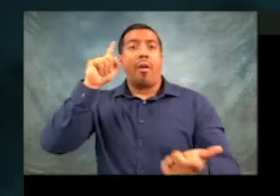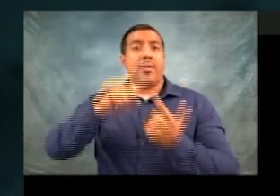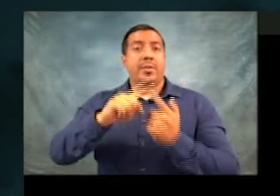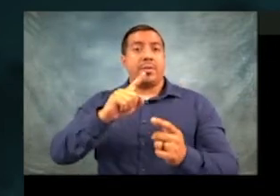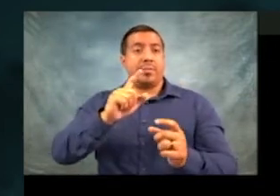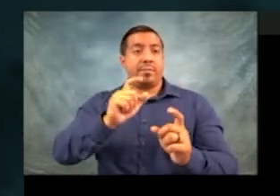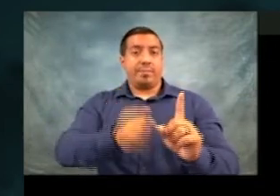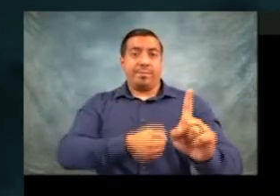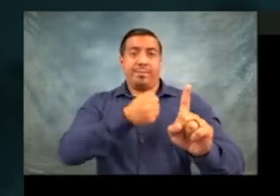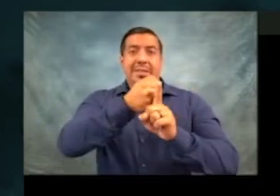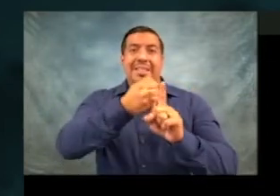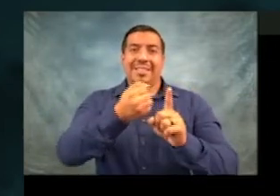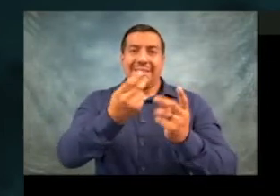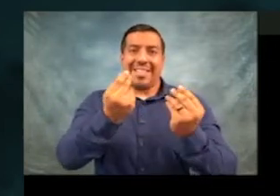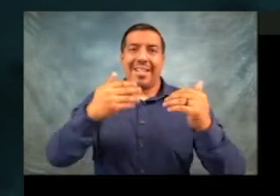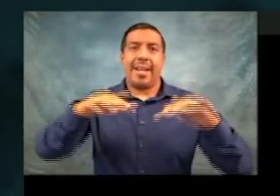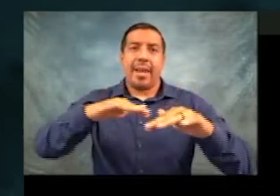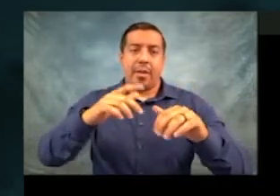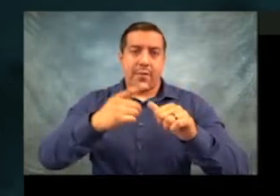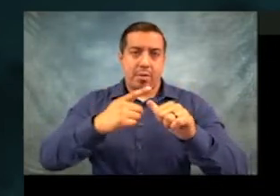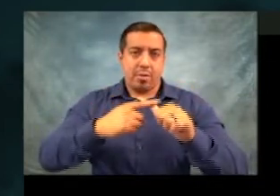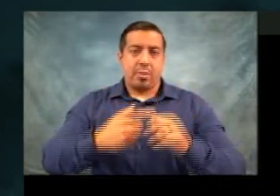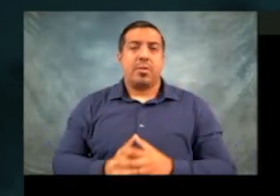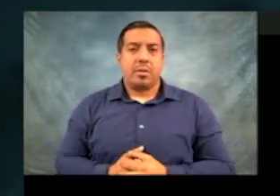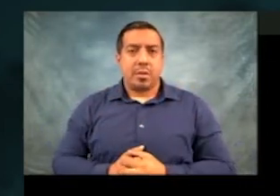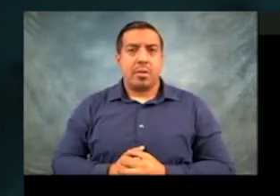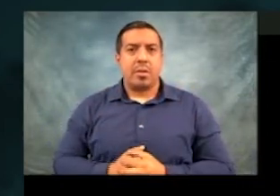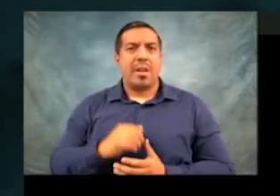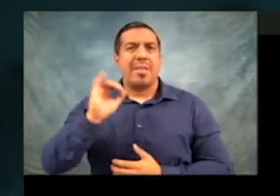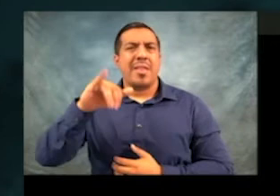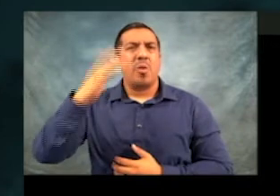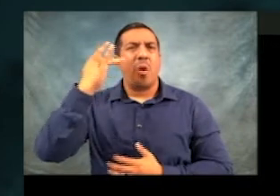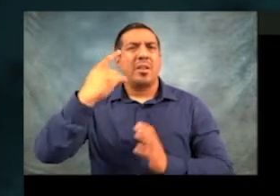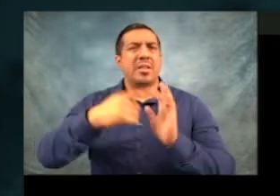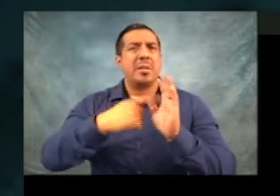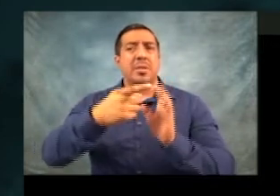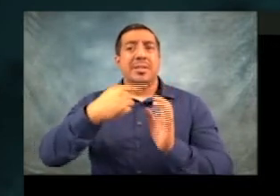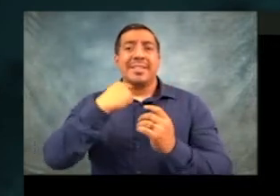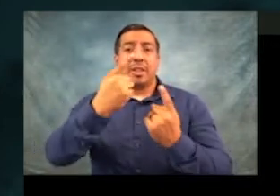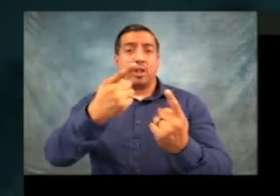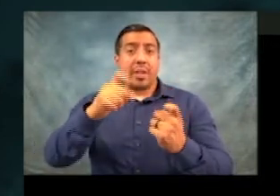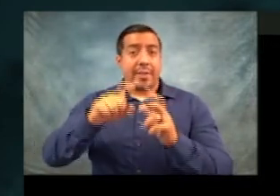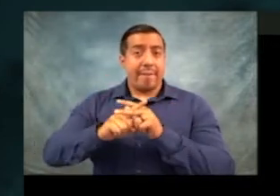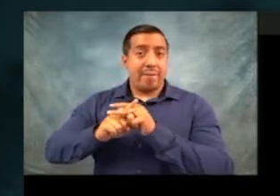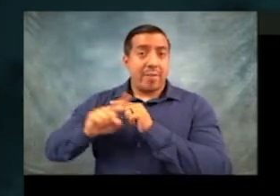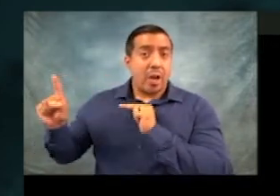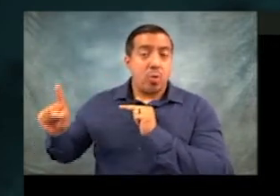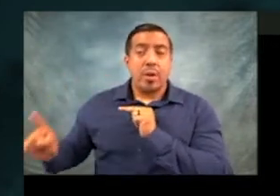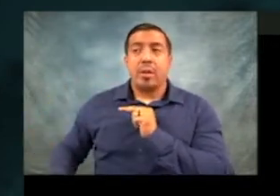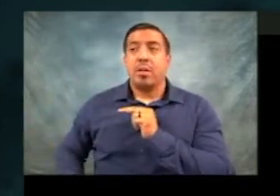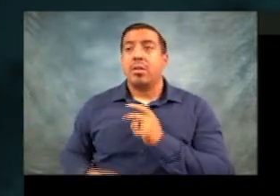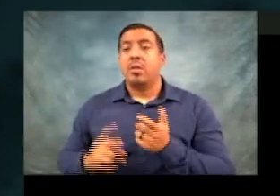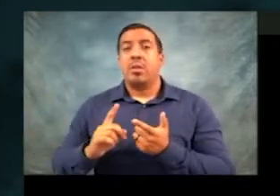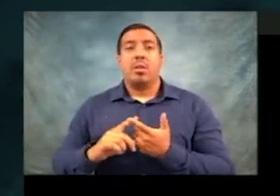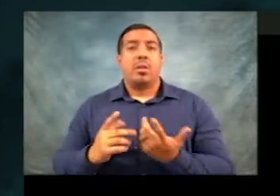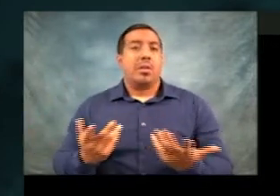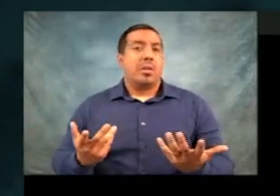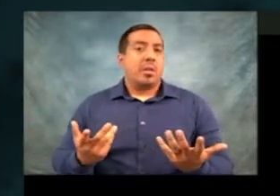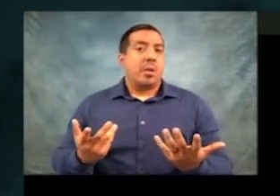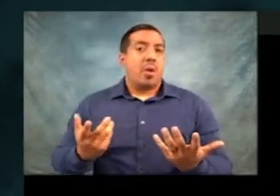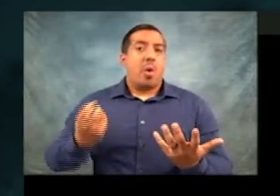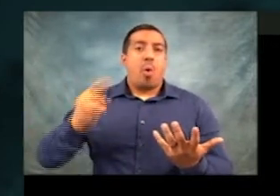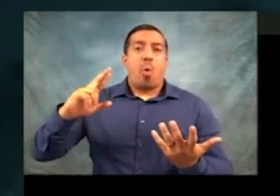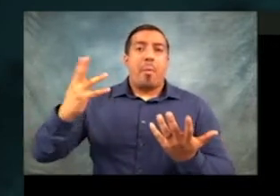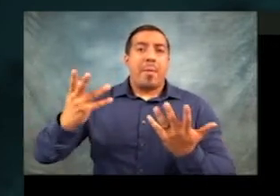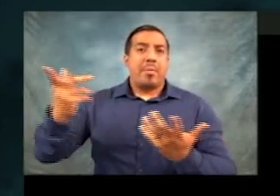before landfall. And this is why sometimes you're asked to evacuate and it doesn't, maybe